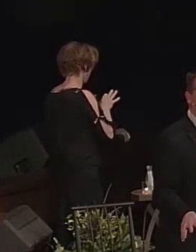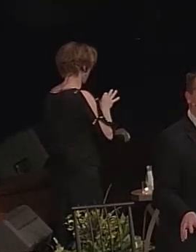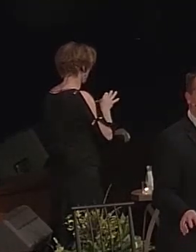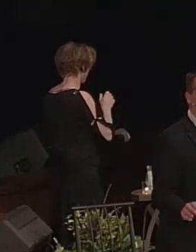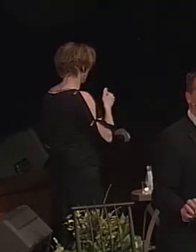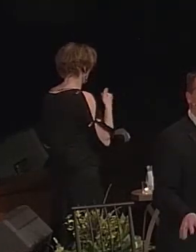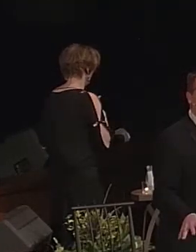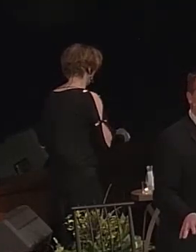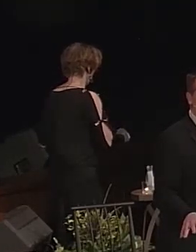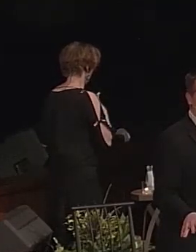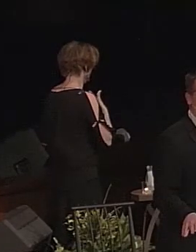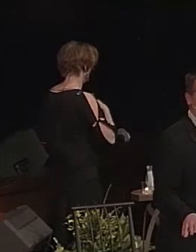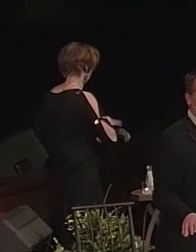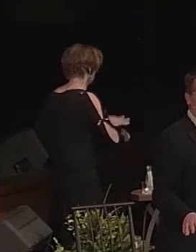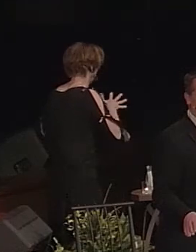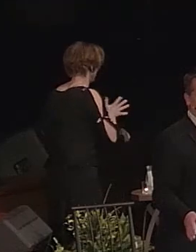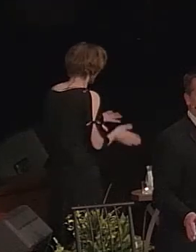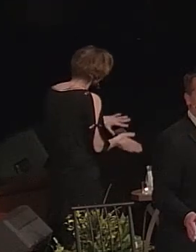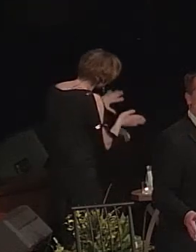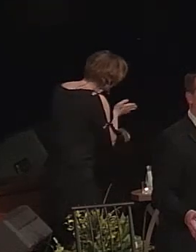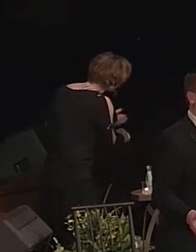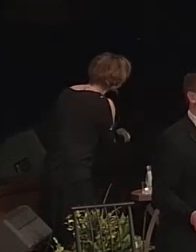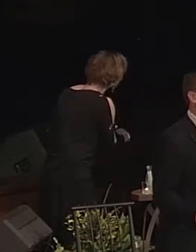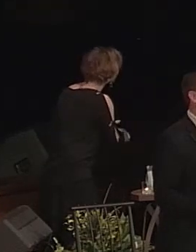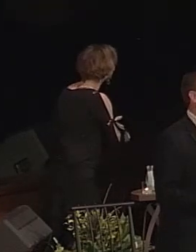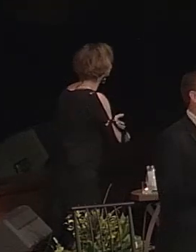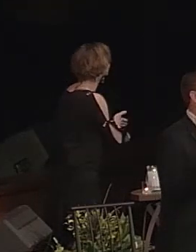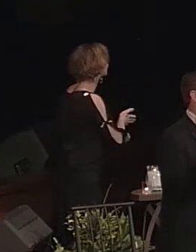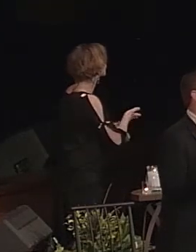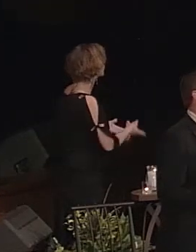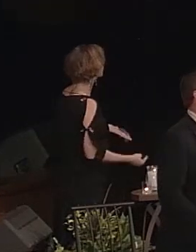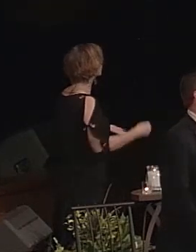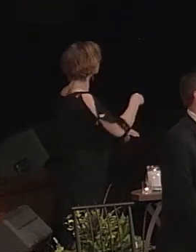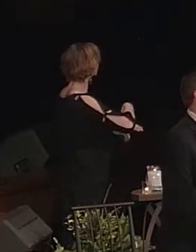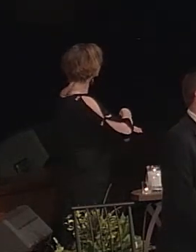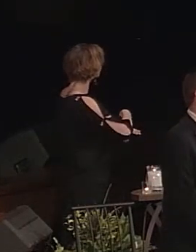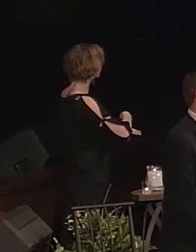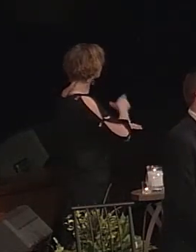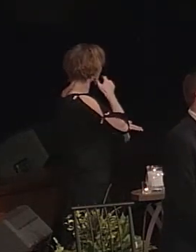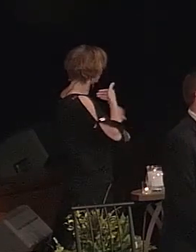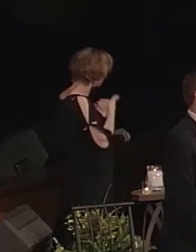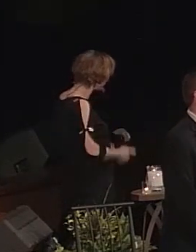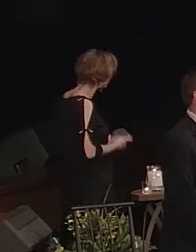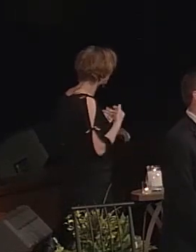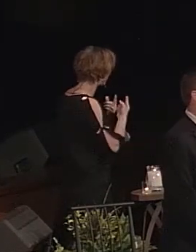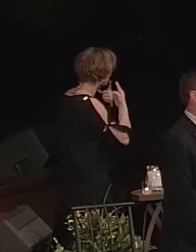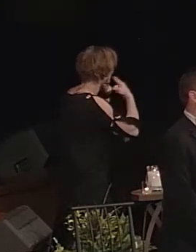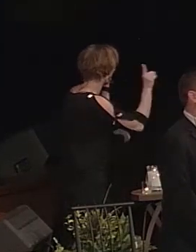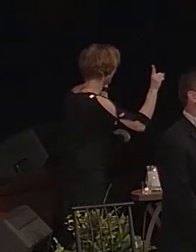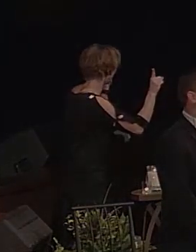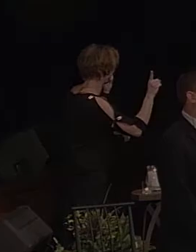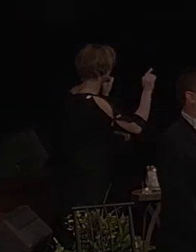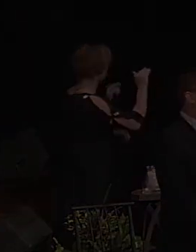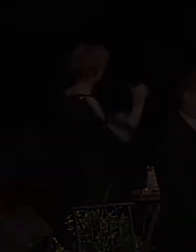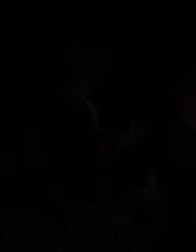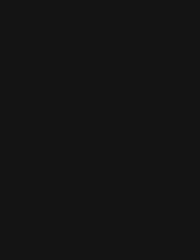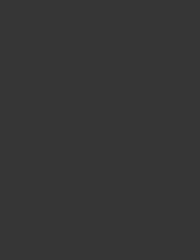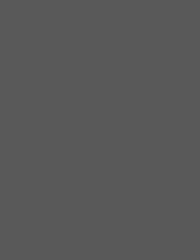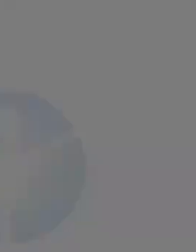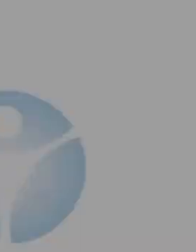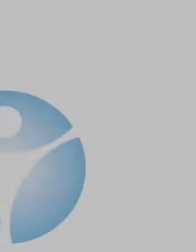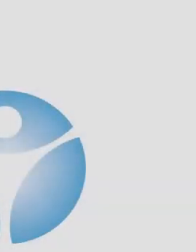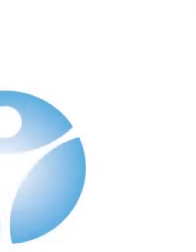in those fears and anxiety to step into what it means to be a thriving child of the divine.